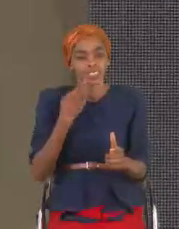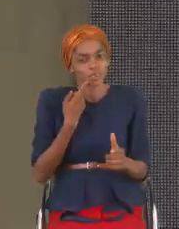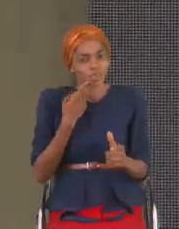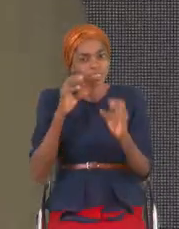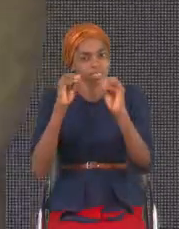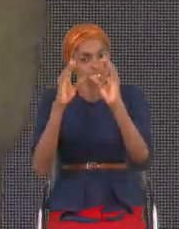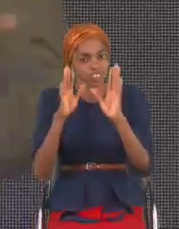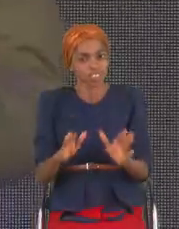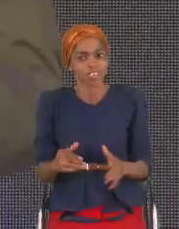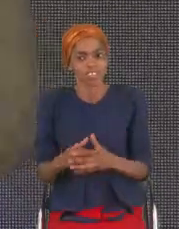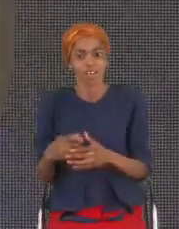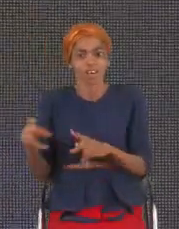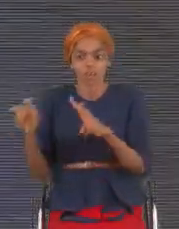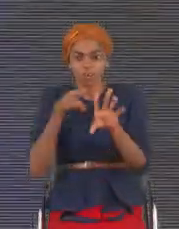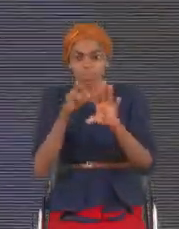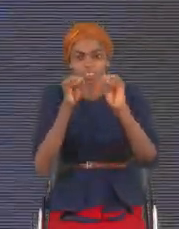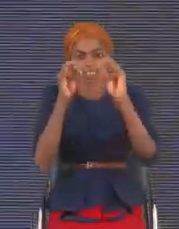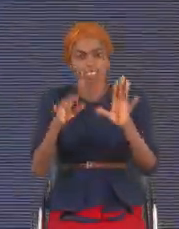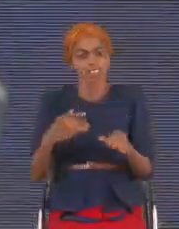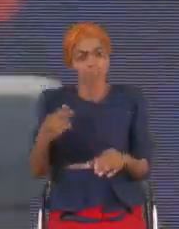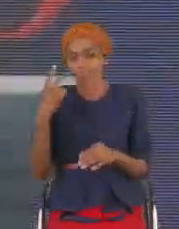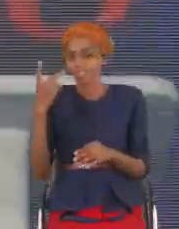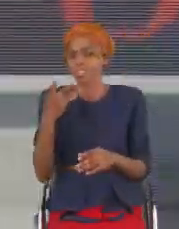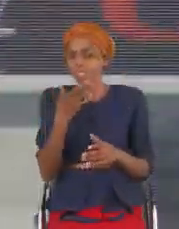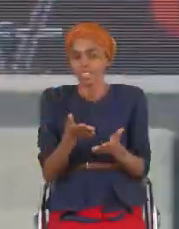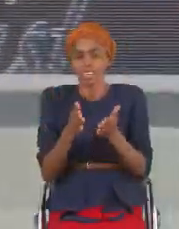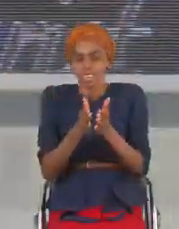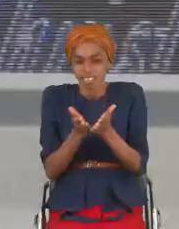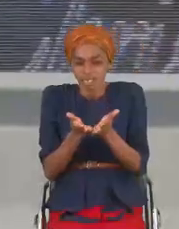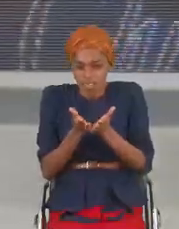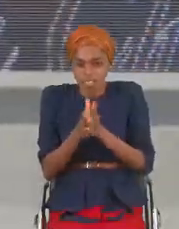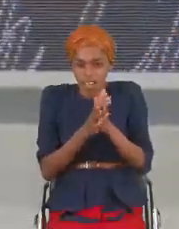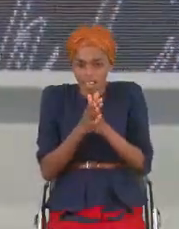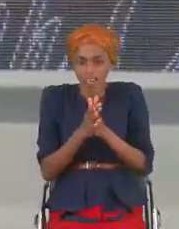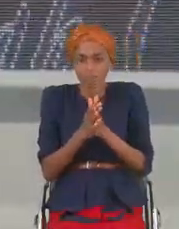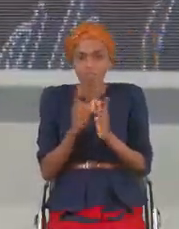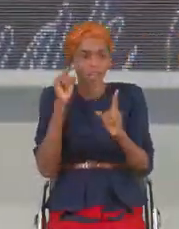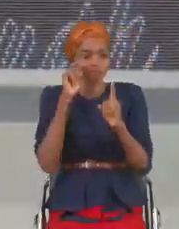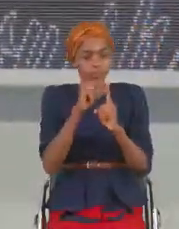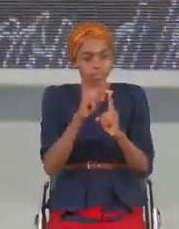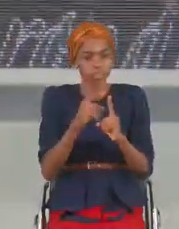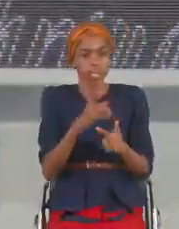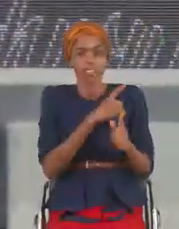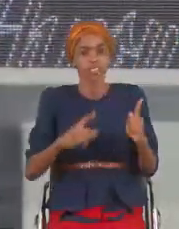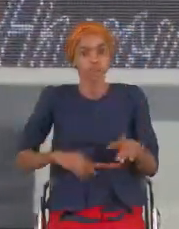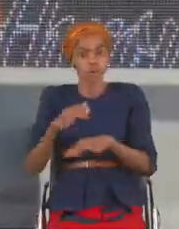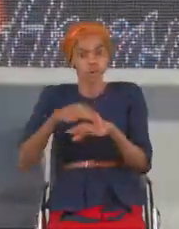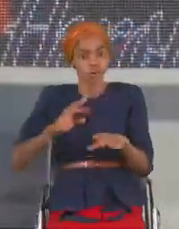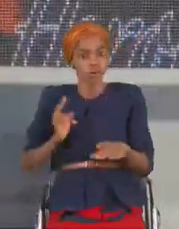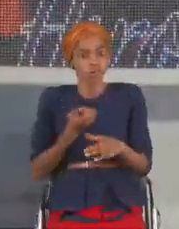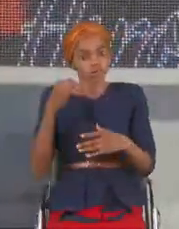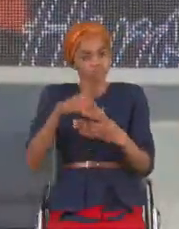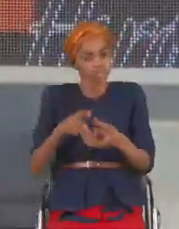their pursuit, and the Lord calls us to the same style and